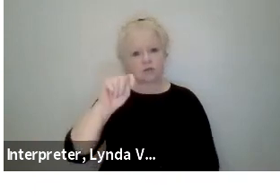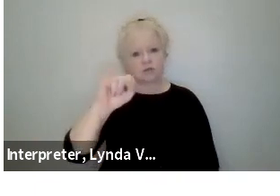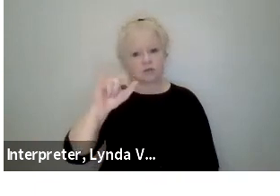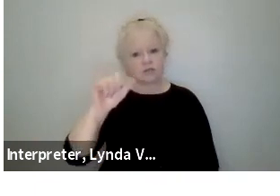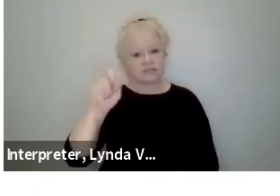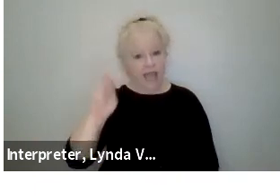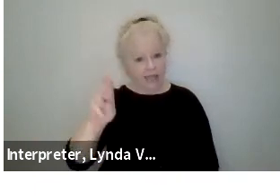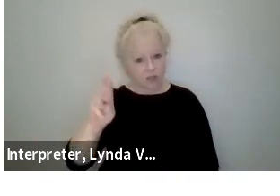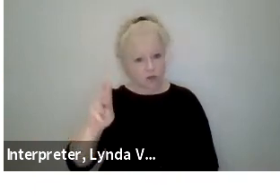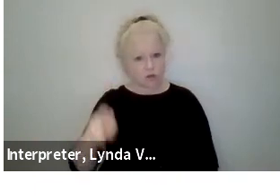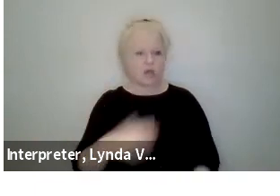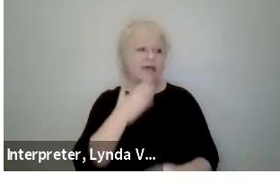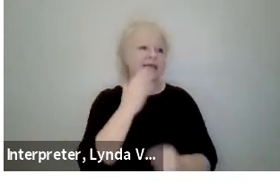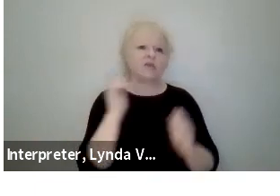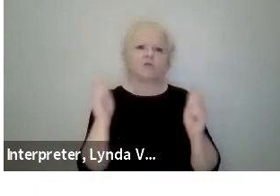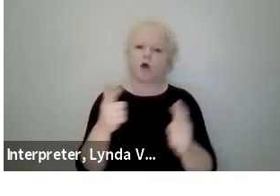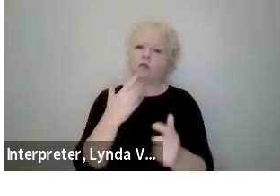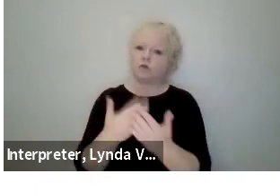partners who have already been on the call.